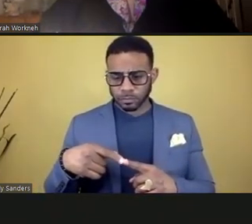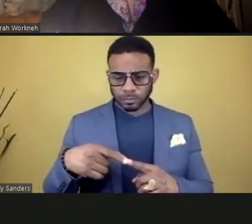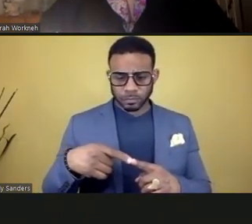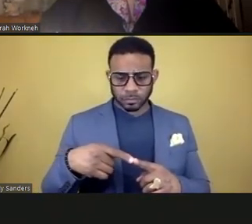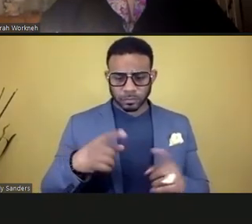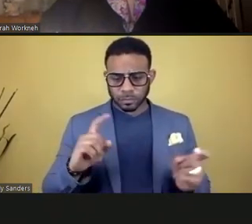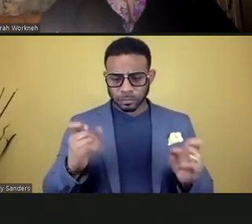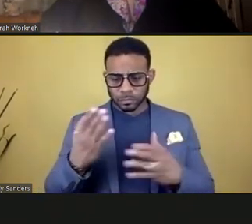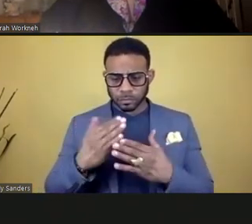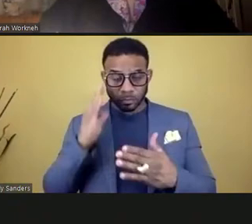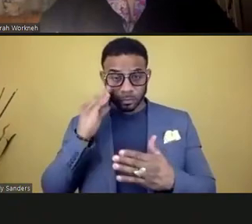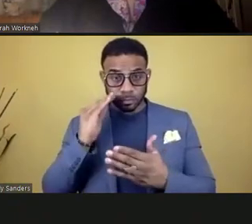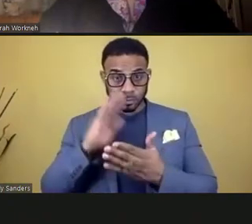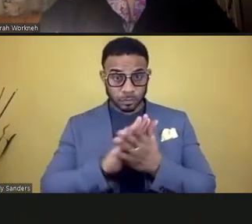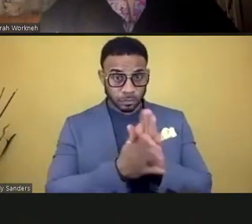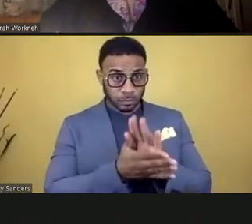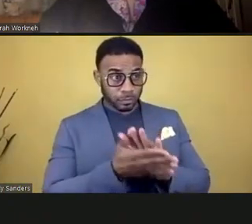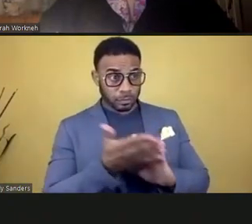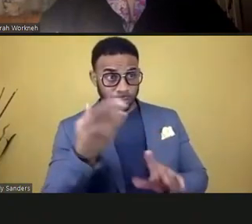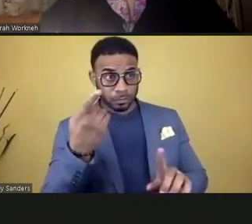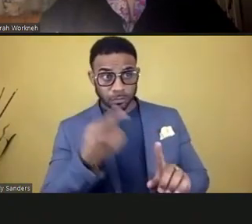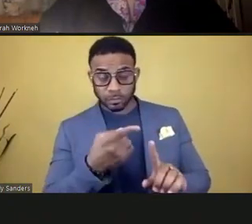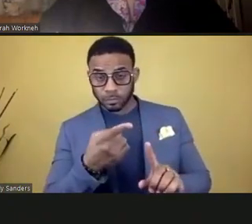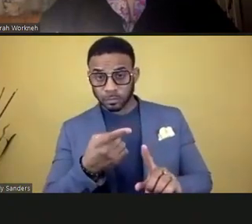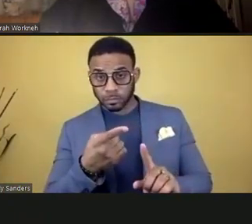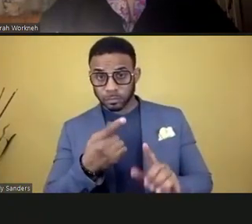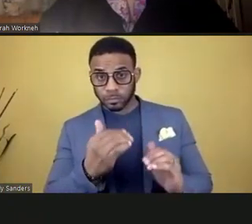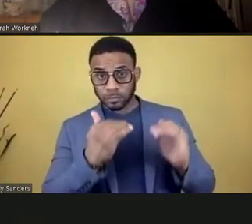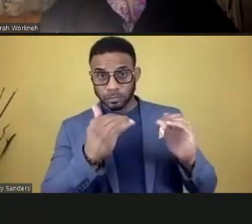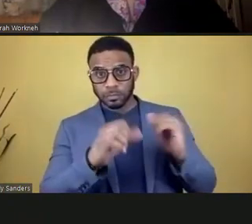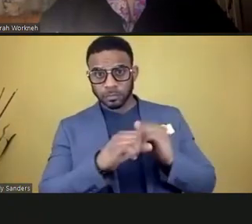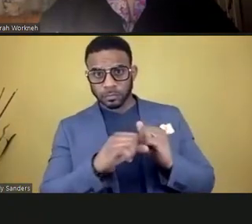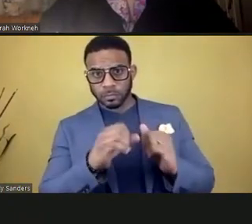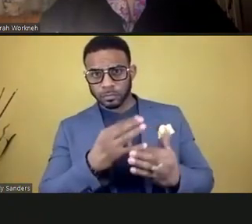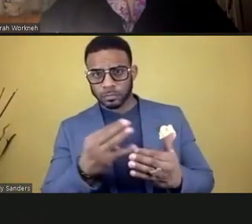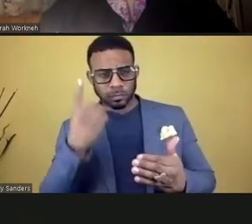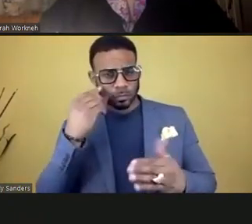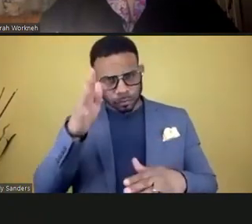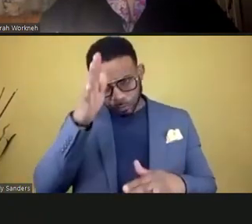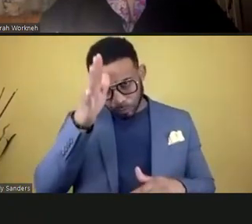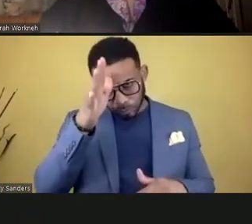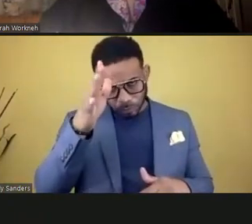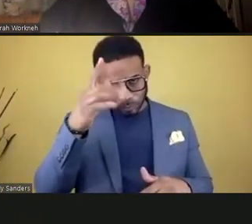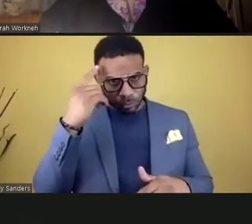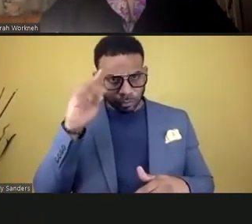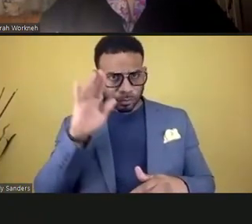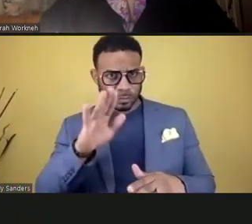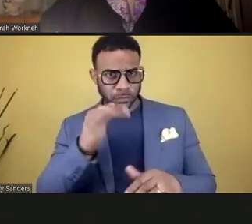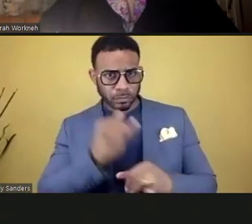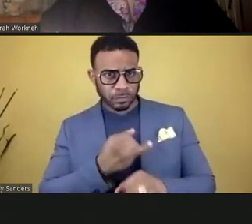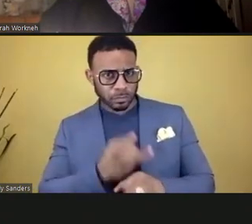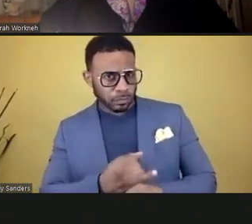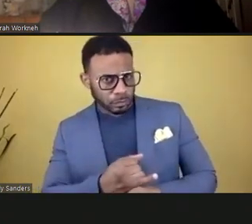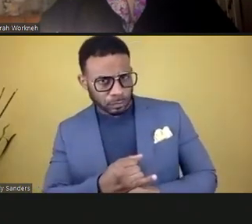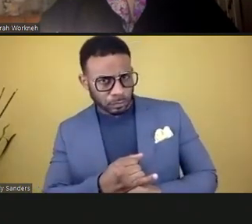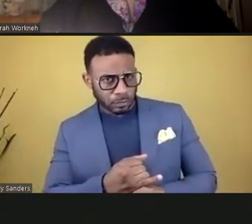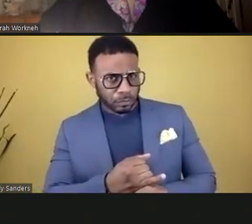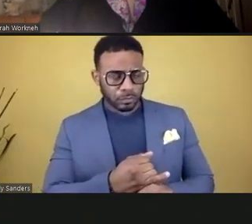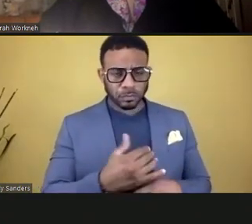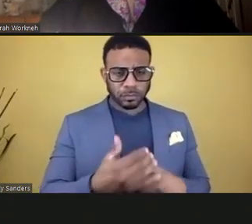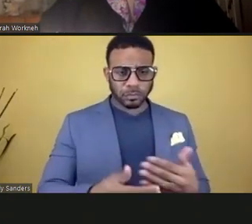turning someone's experience into promotional material for fodder for your institution?